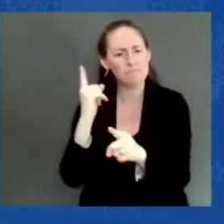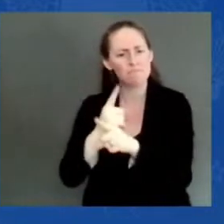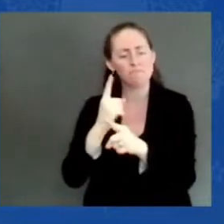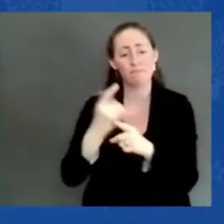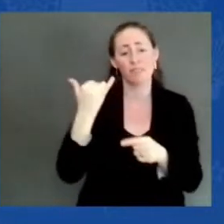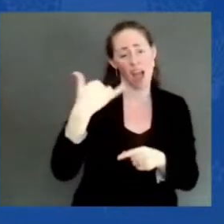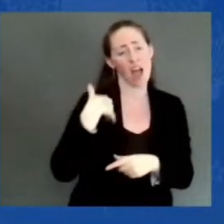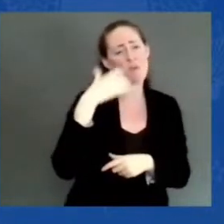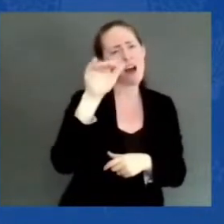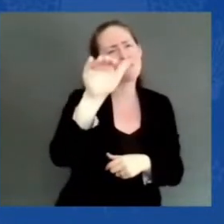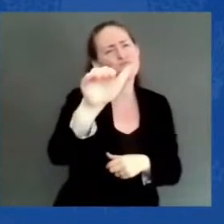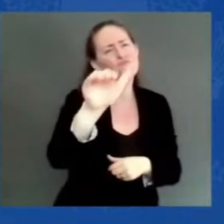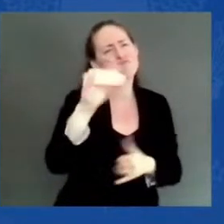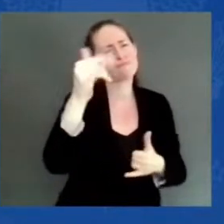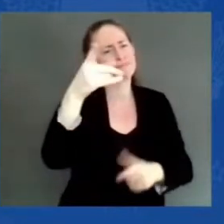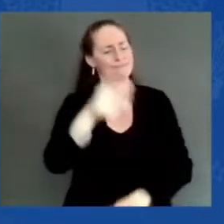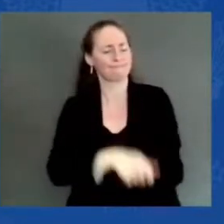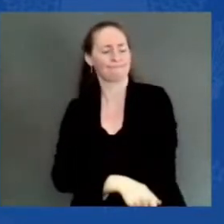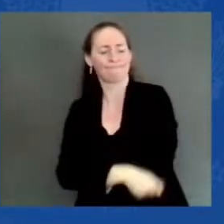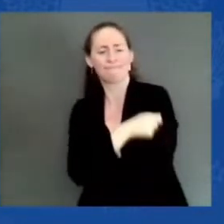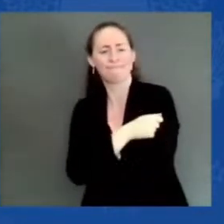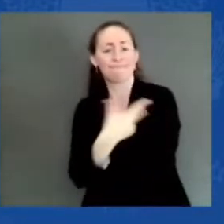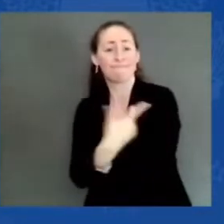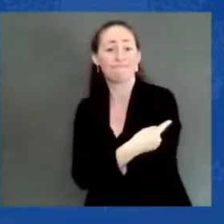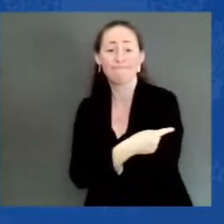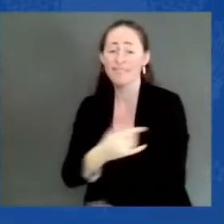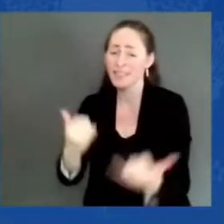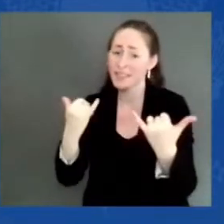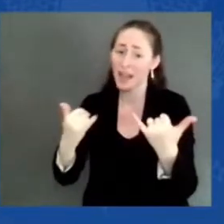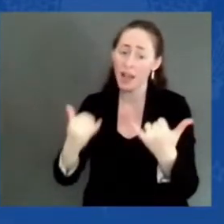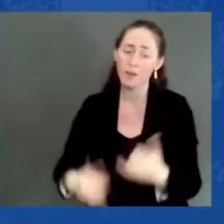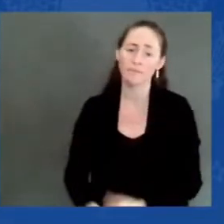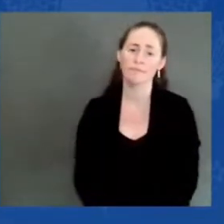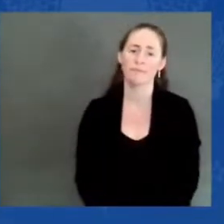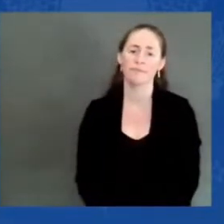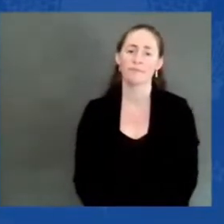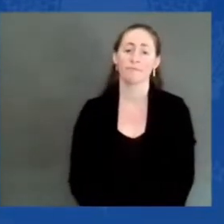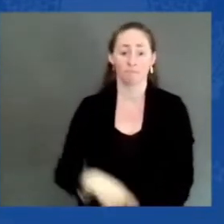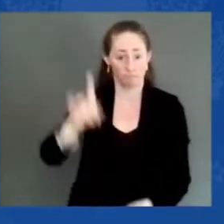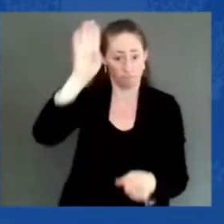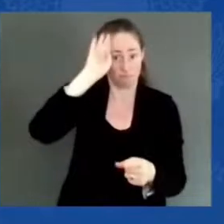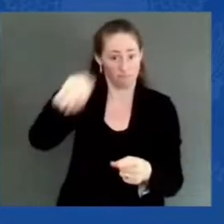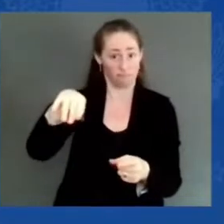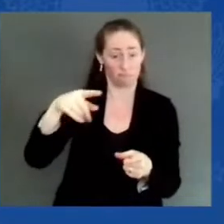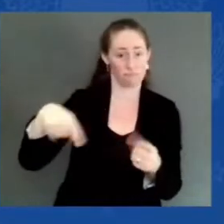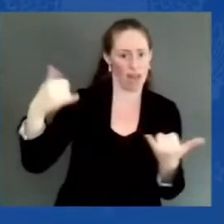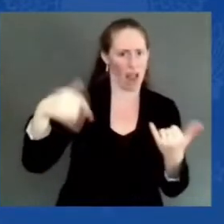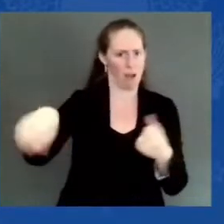Employers have more power today to end this pandemic than they have ever had before. My message is simple.